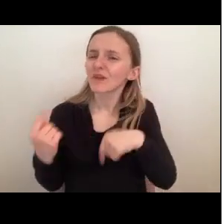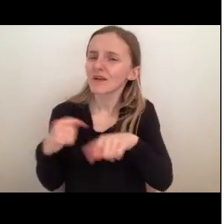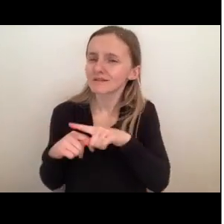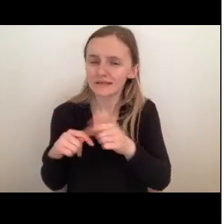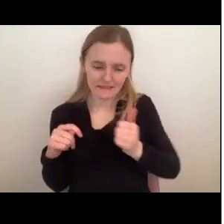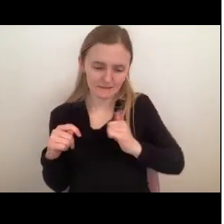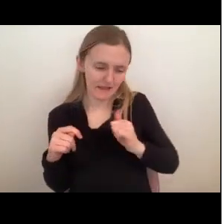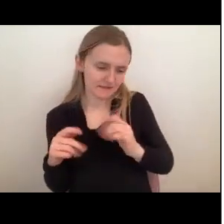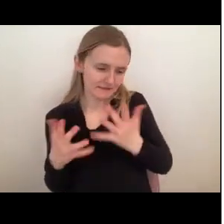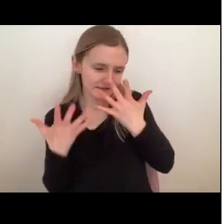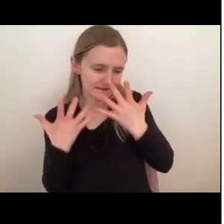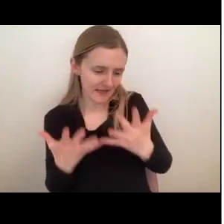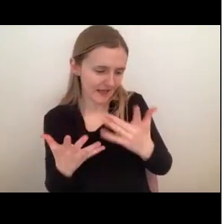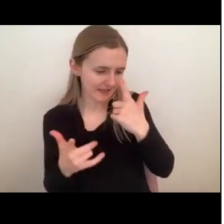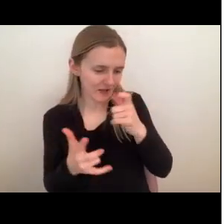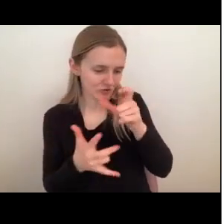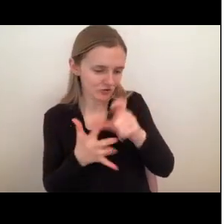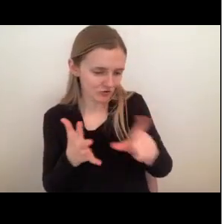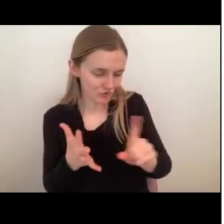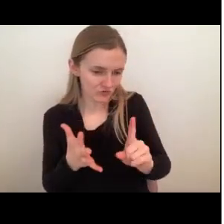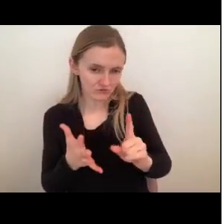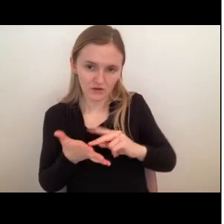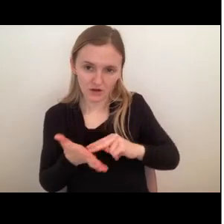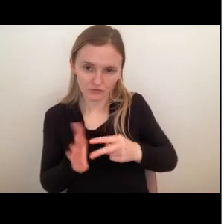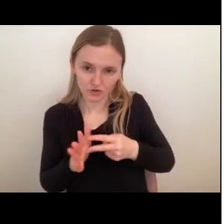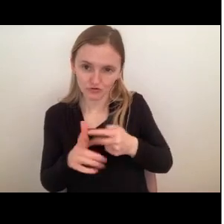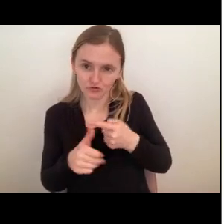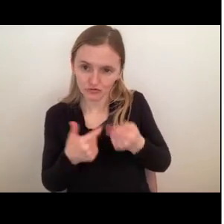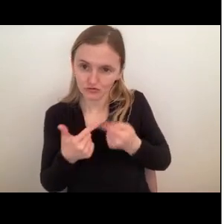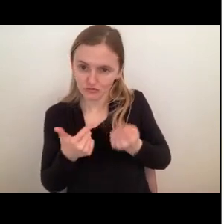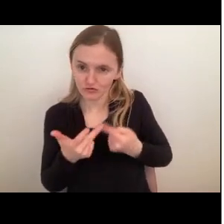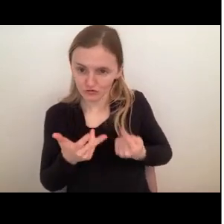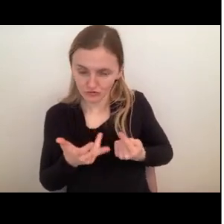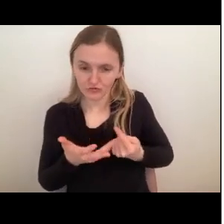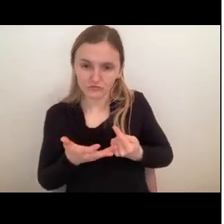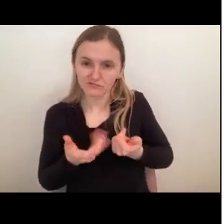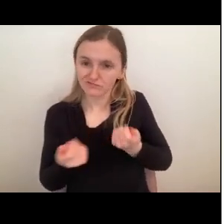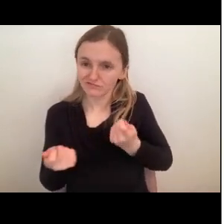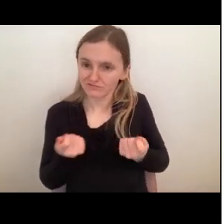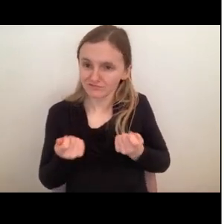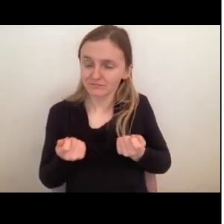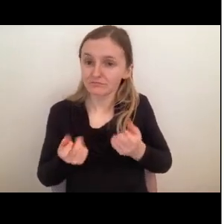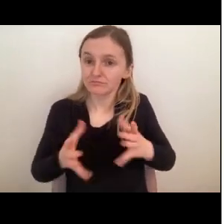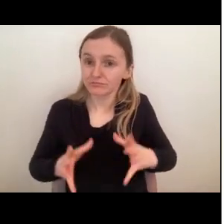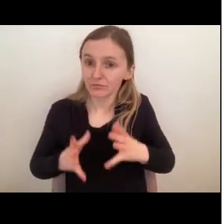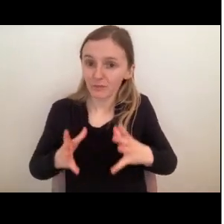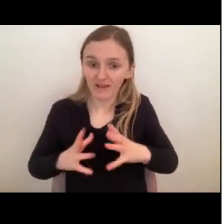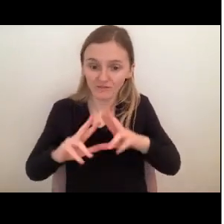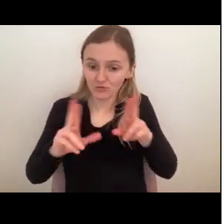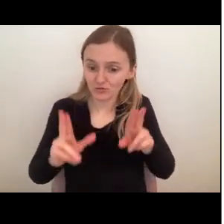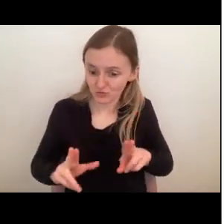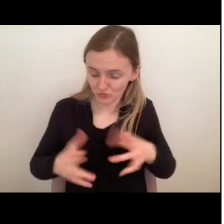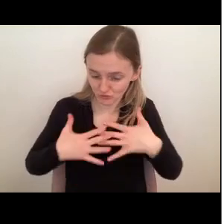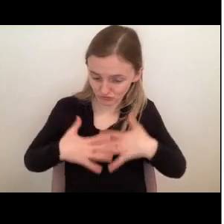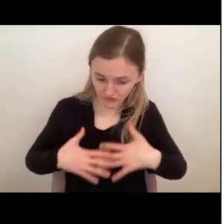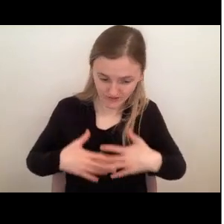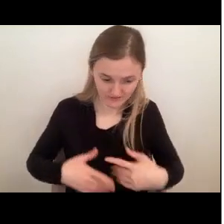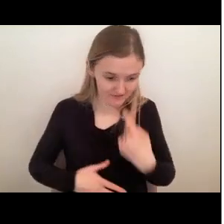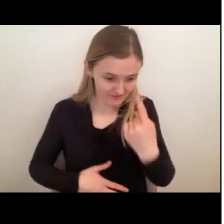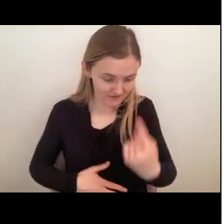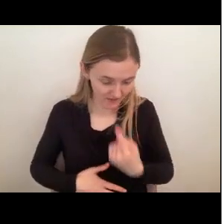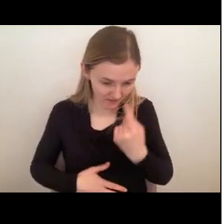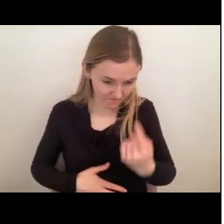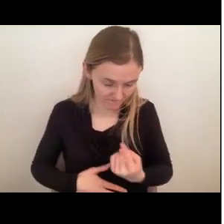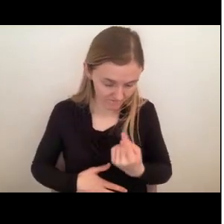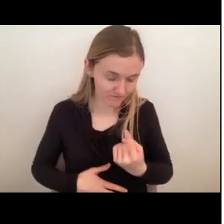10-year-old in terms of being able to organise themselves for school, in terms of being able to dress themselves, in terms of being